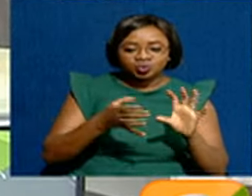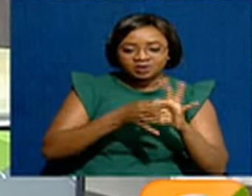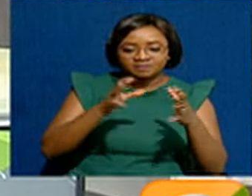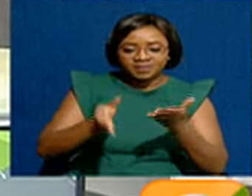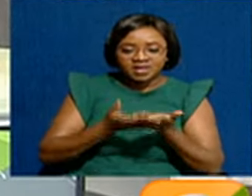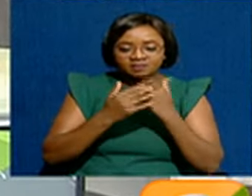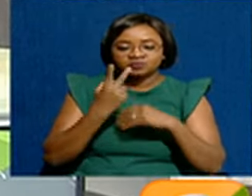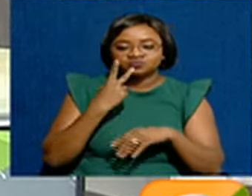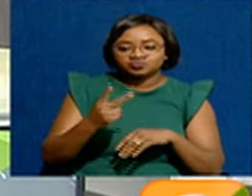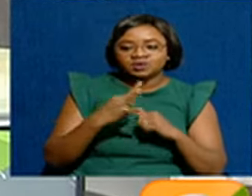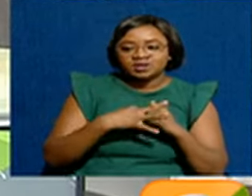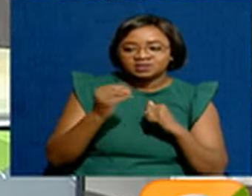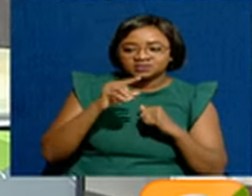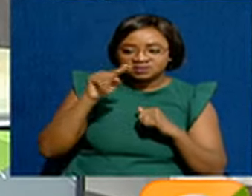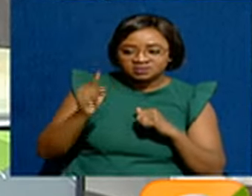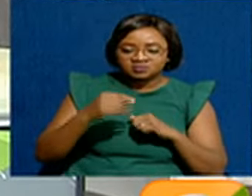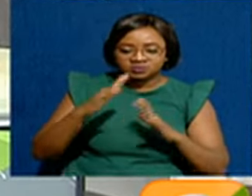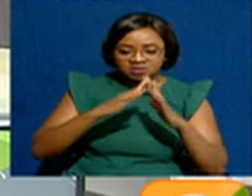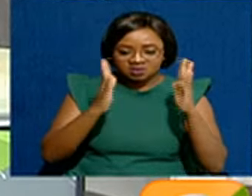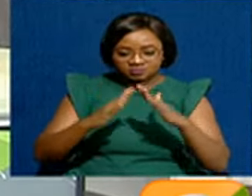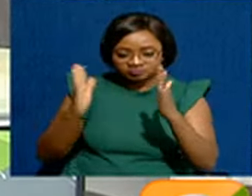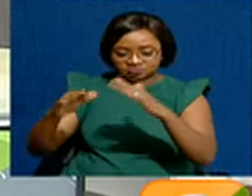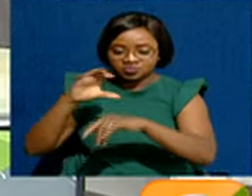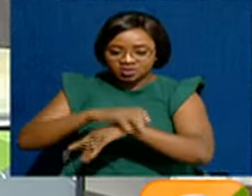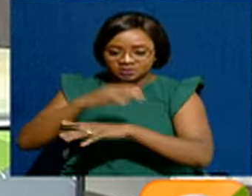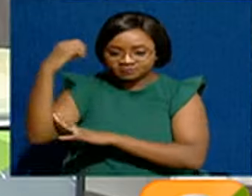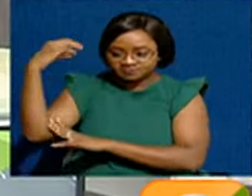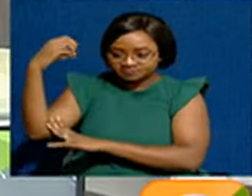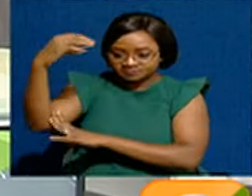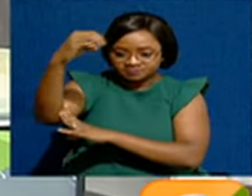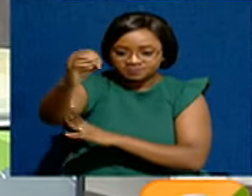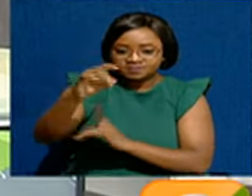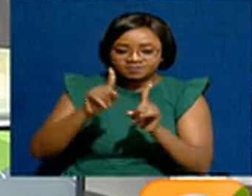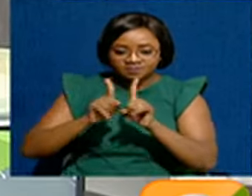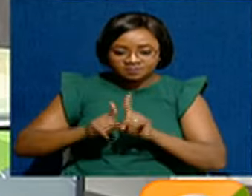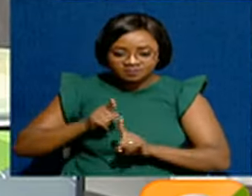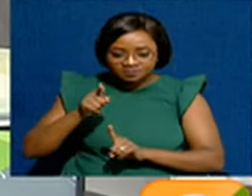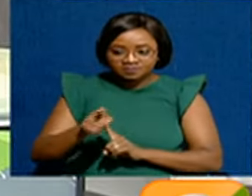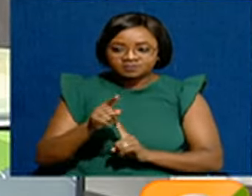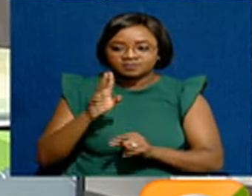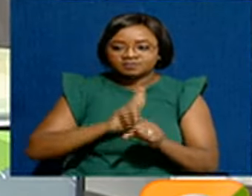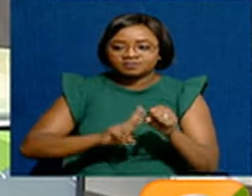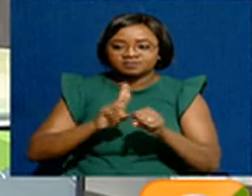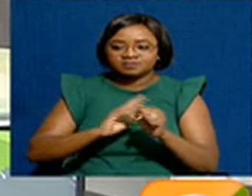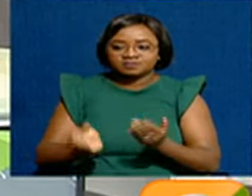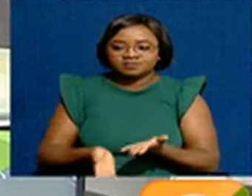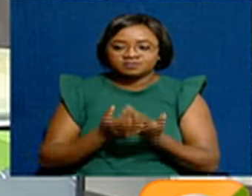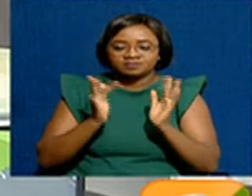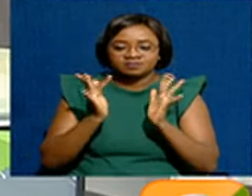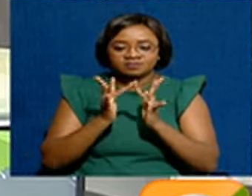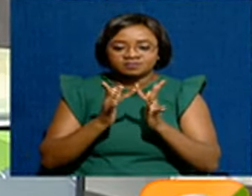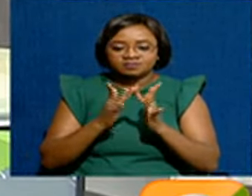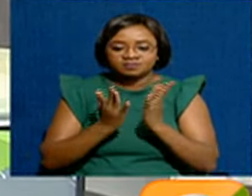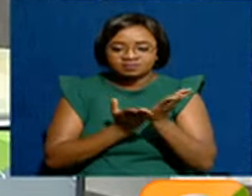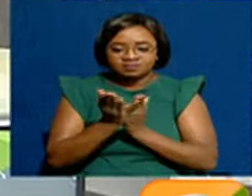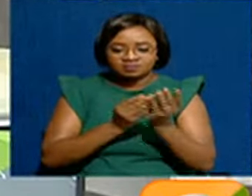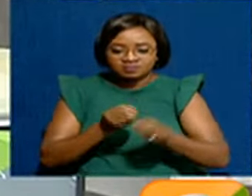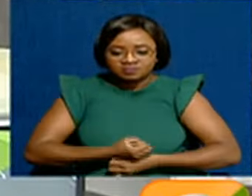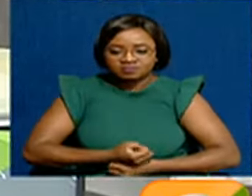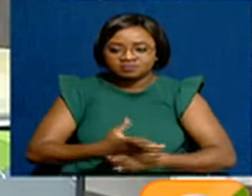the grid. Ruto says the last mile electricity infrastructure will also be used to deliver internet services through fiber optic cables that